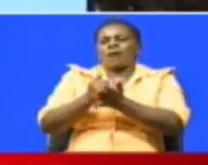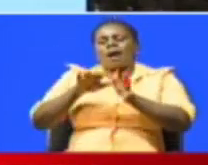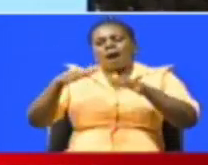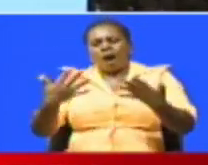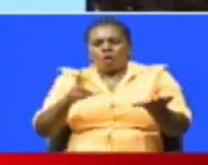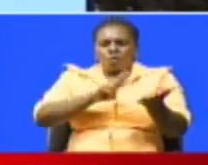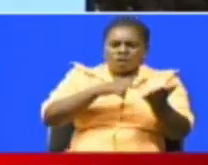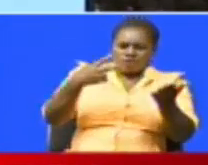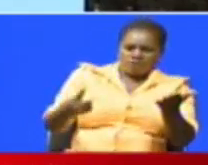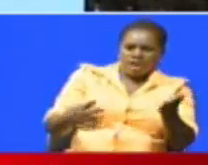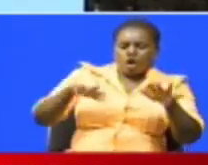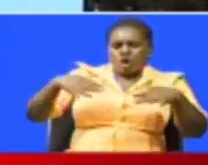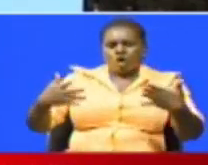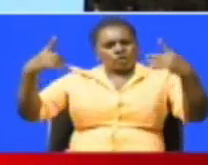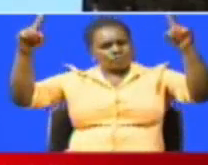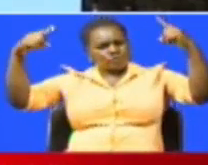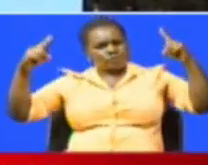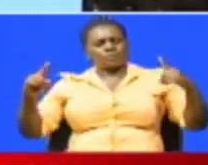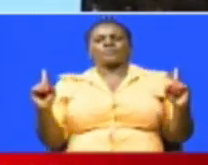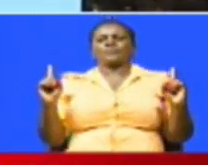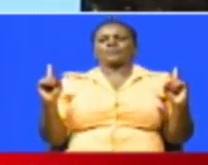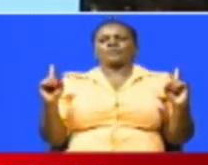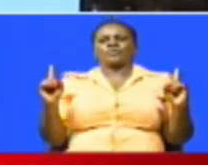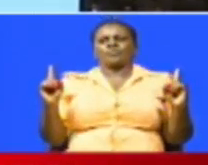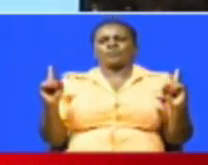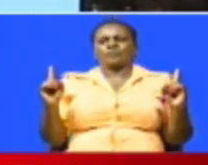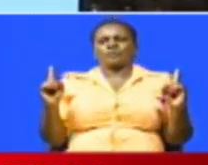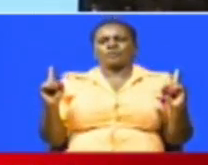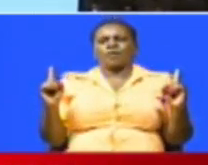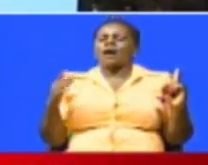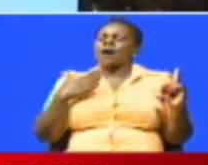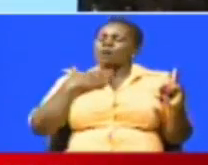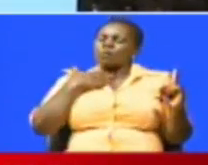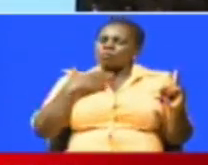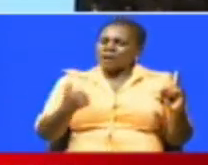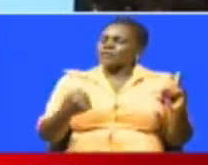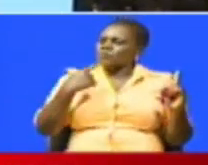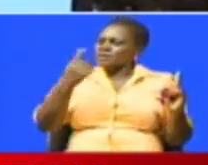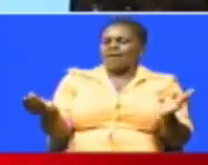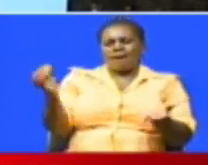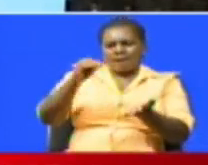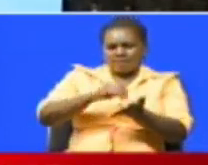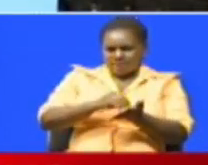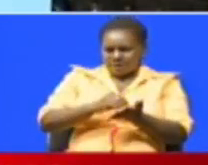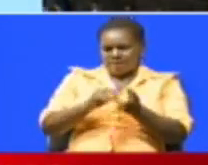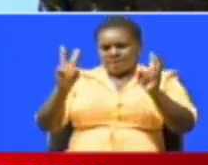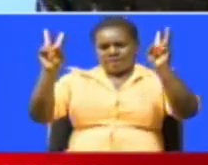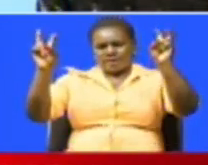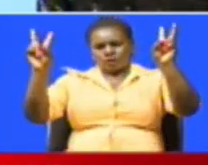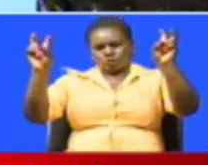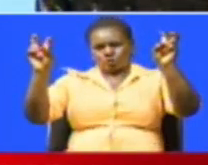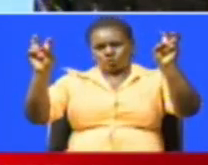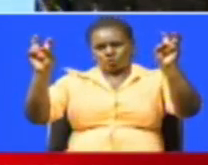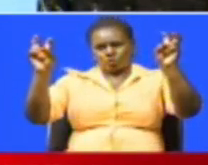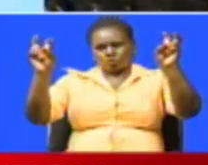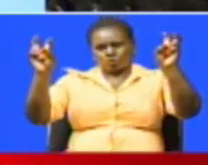fail or how we succeed in this one. And I would like to reiterate on the issue of